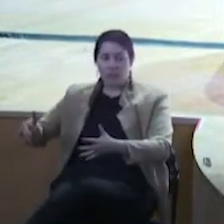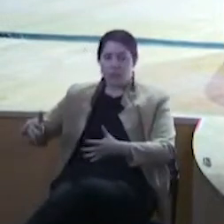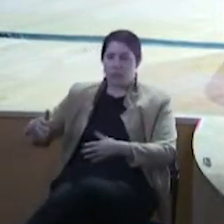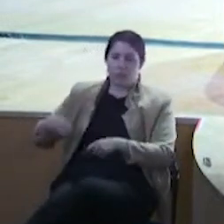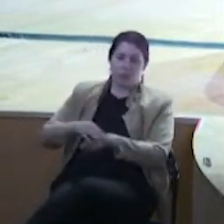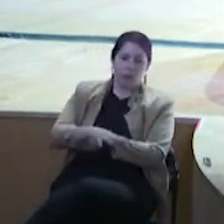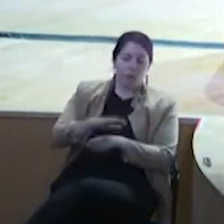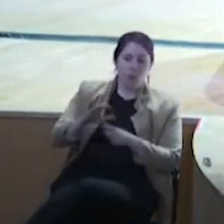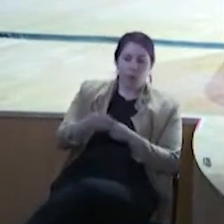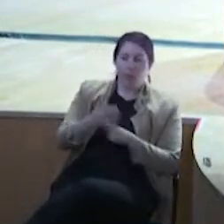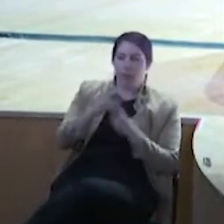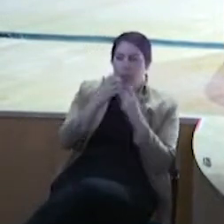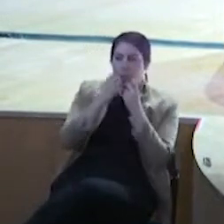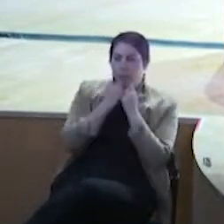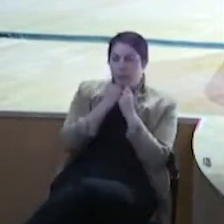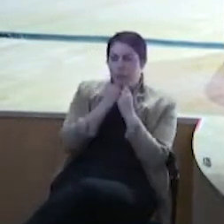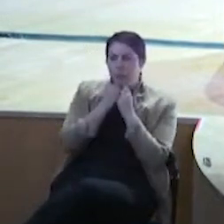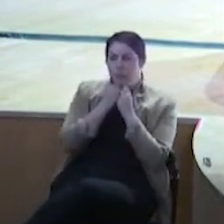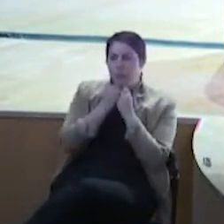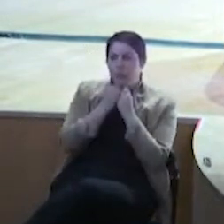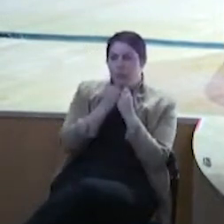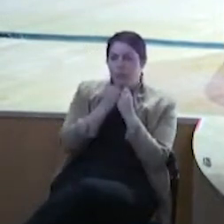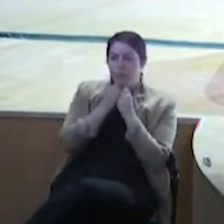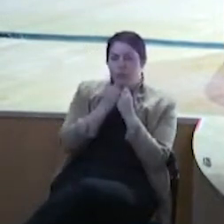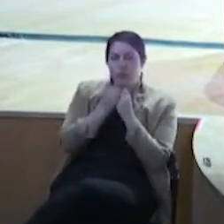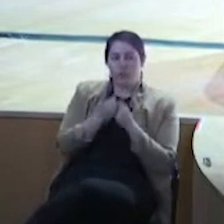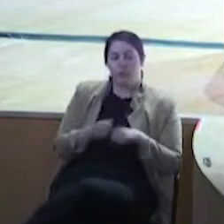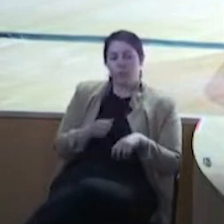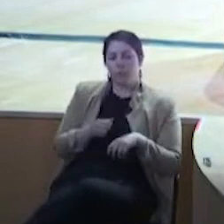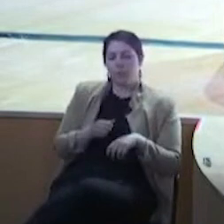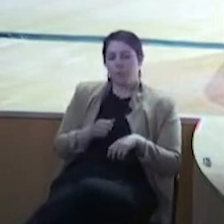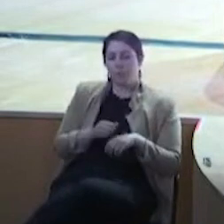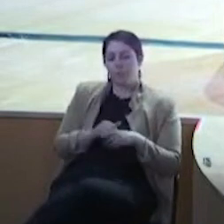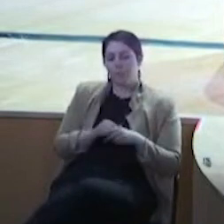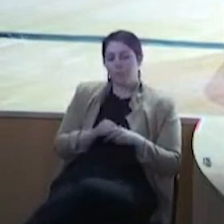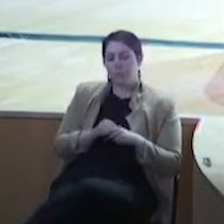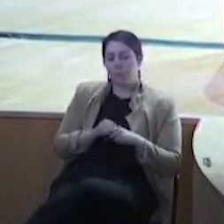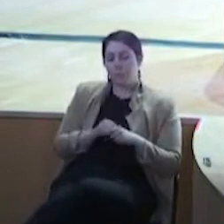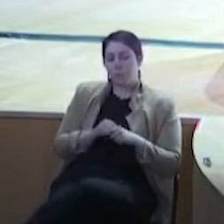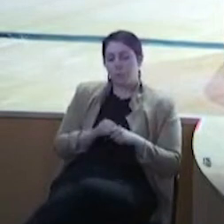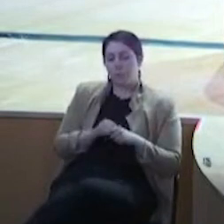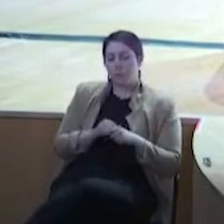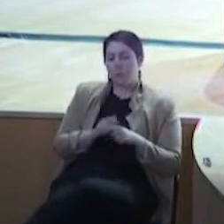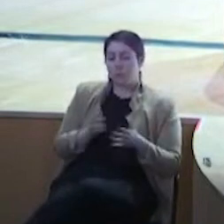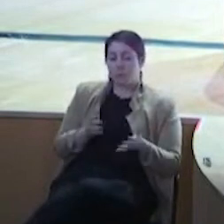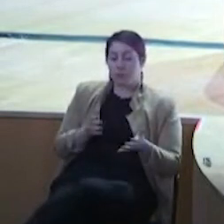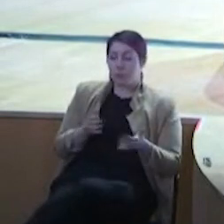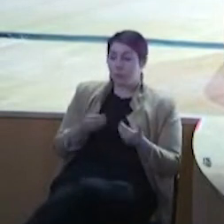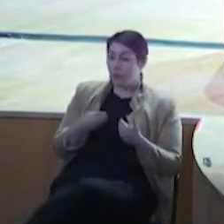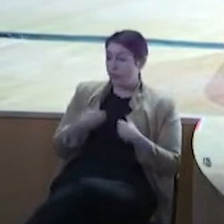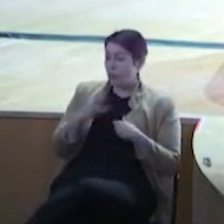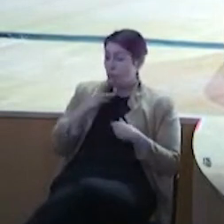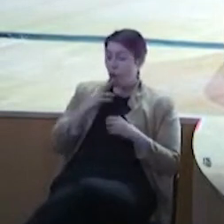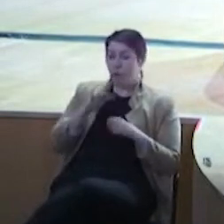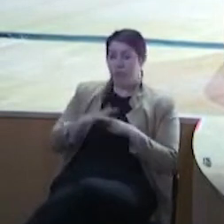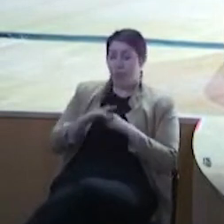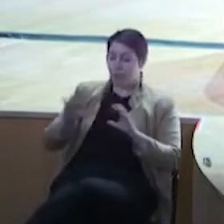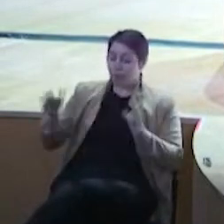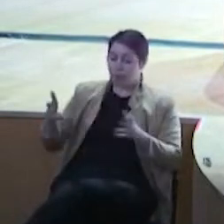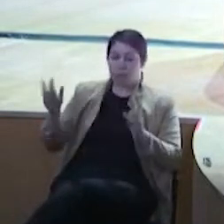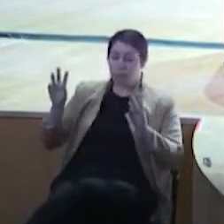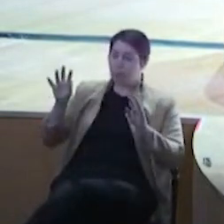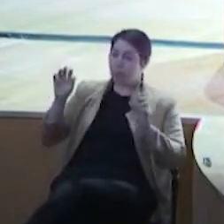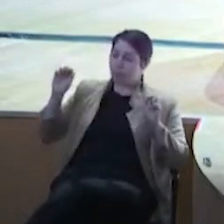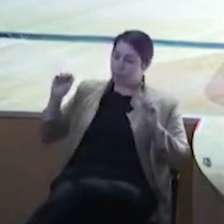It's not only a place where, you know, they can gather and have their water and take their water home, but it